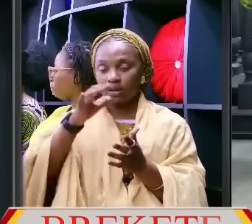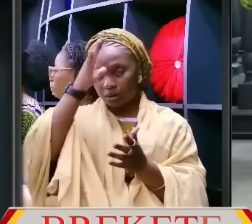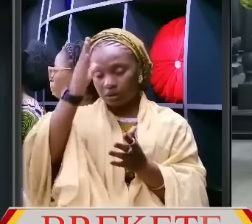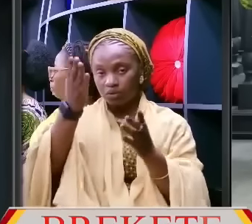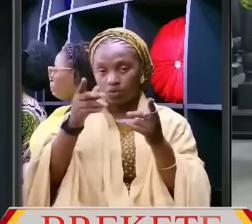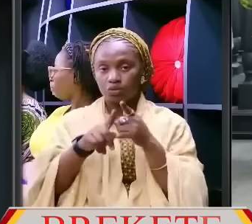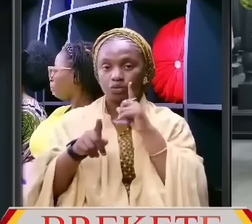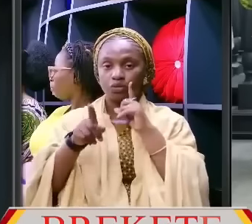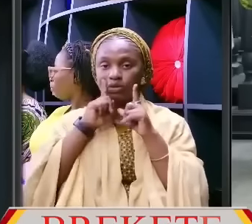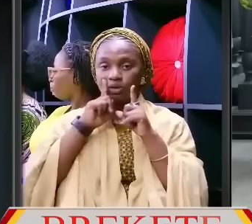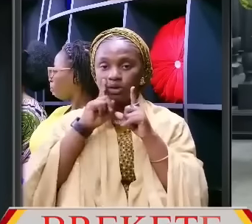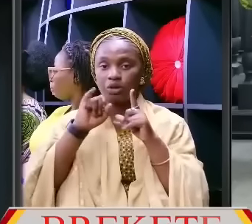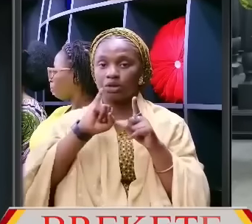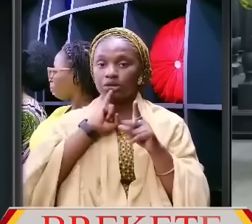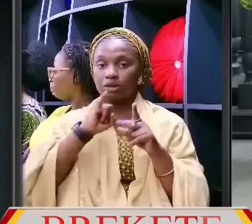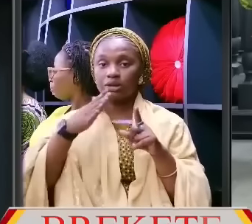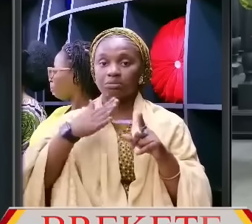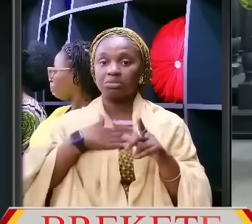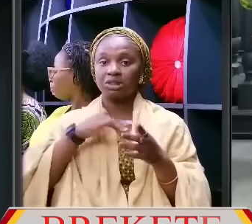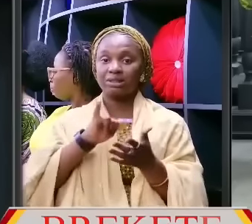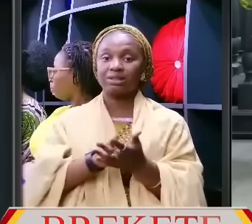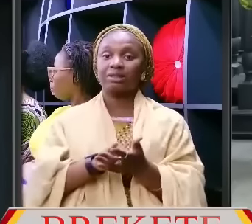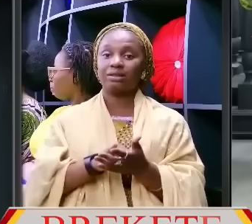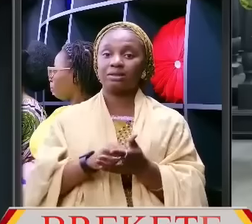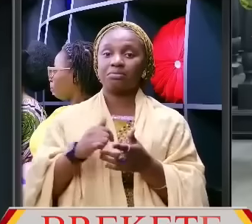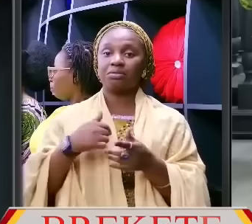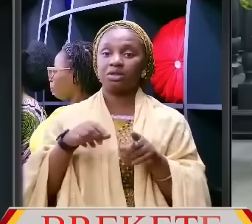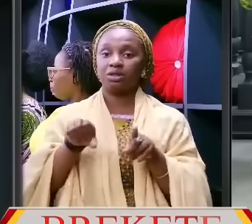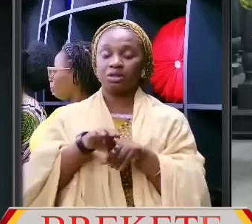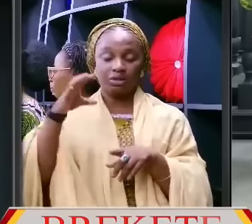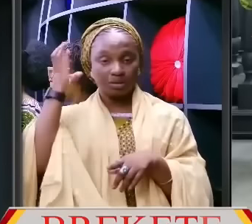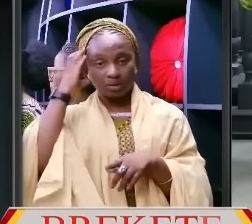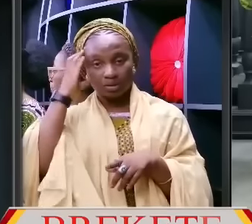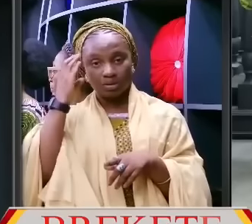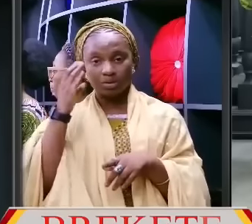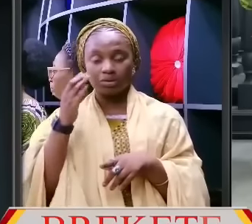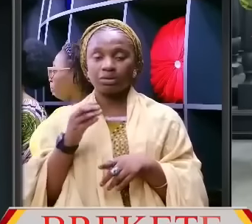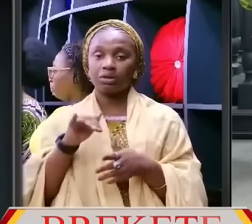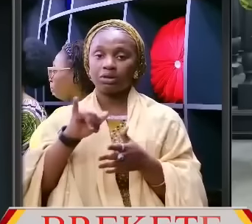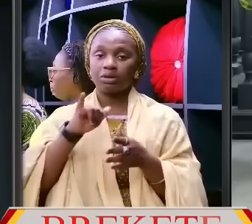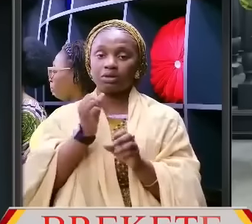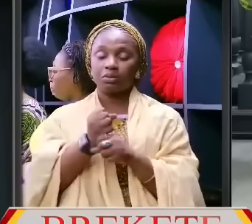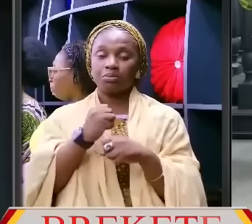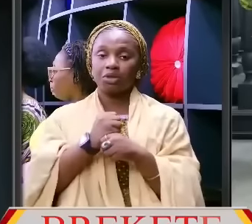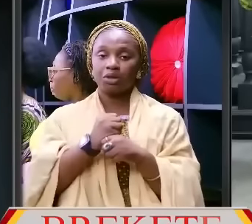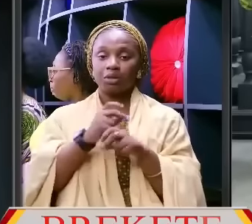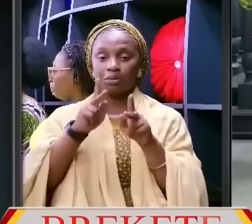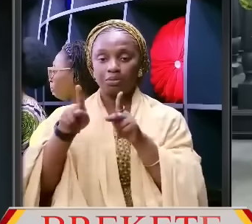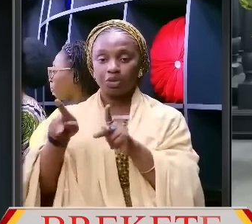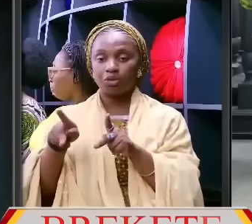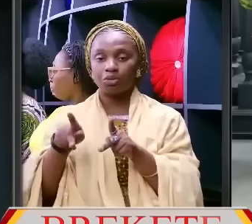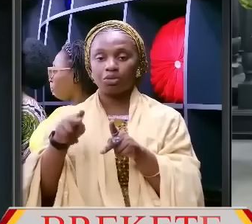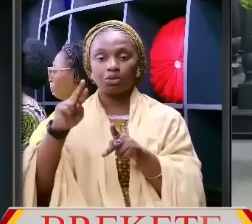them. He say, make people remember, say, then go die, then go bury them.